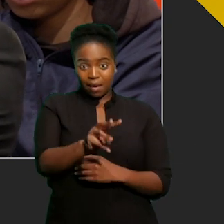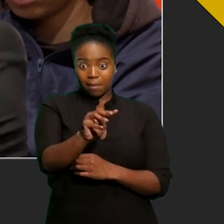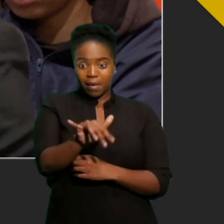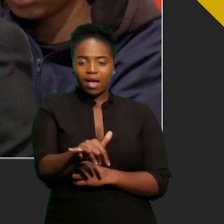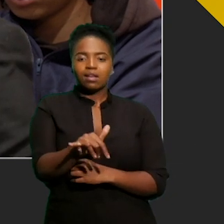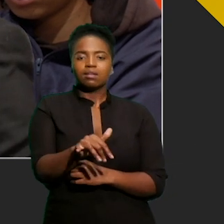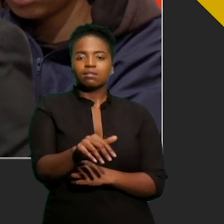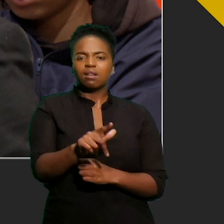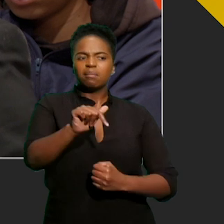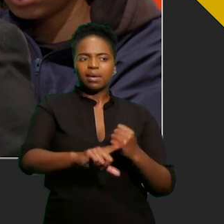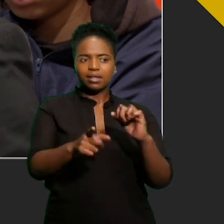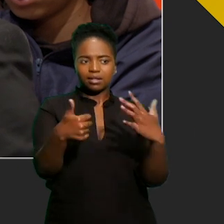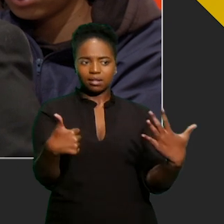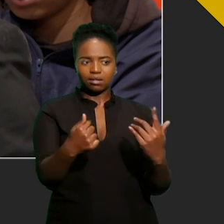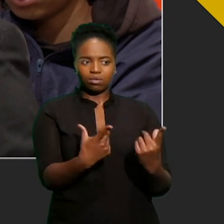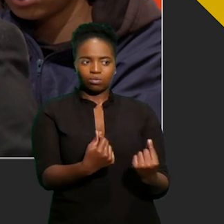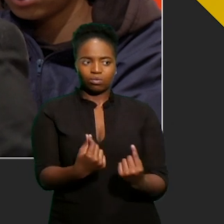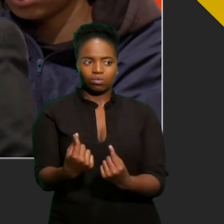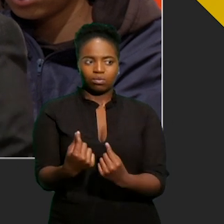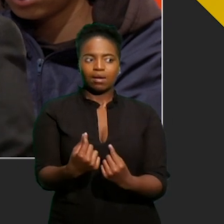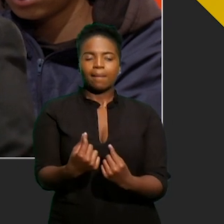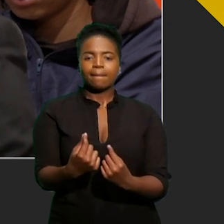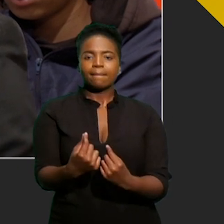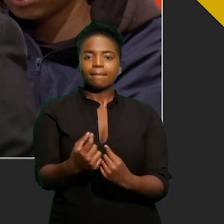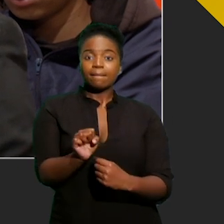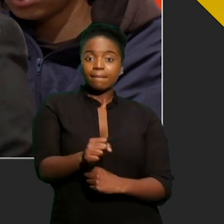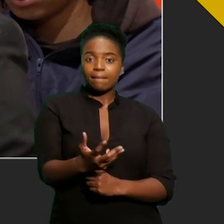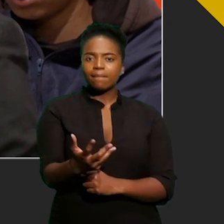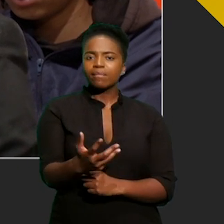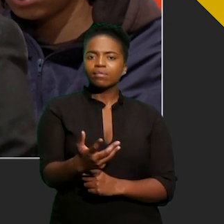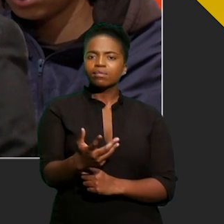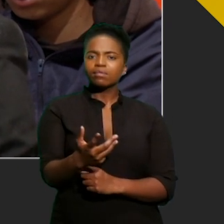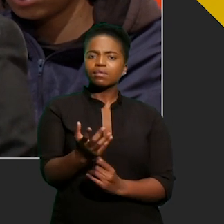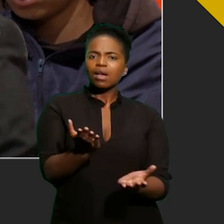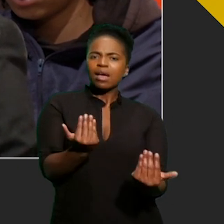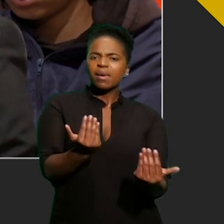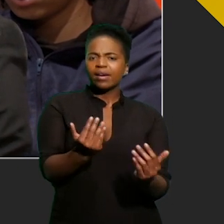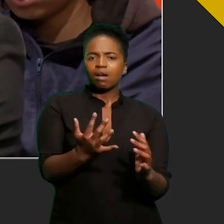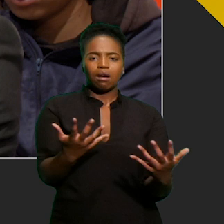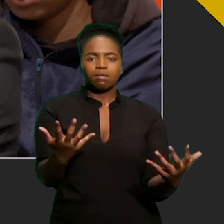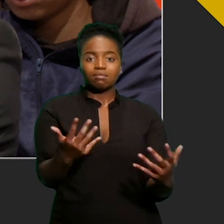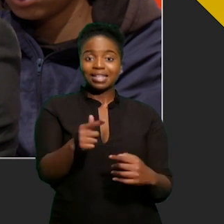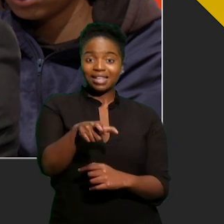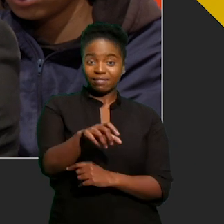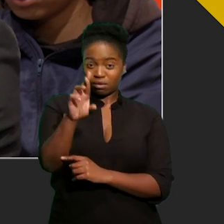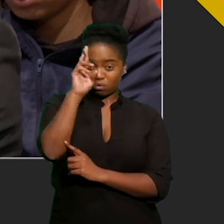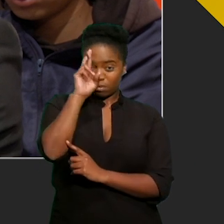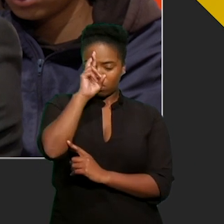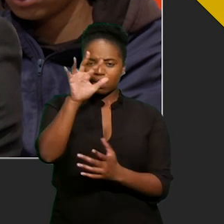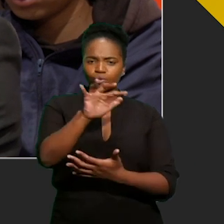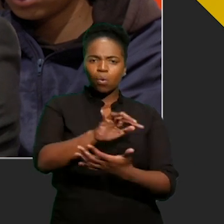June. And it's going to be proposing serious stuff there. We are expecting that if you remember, there was a story